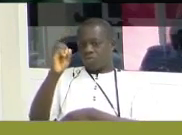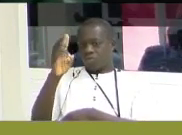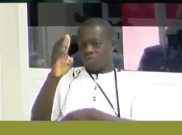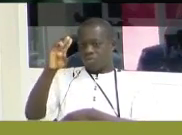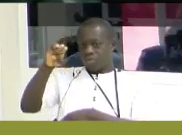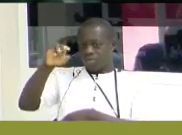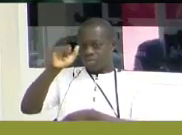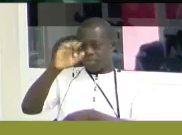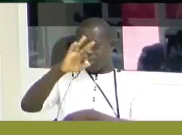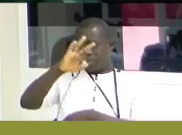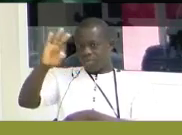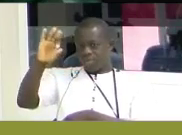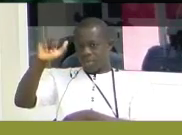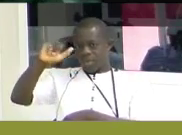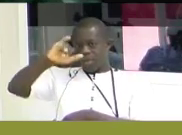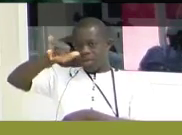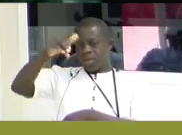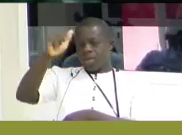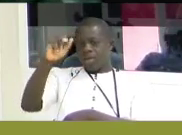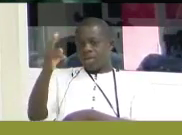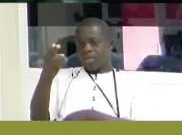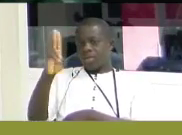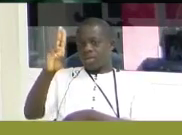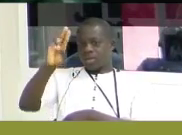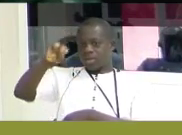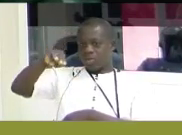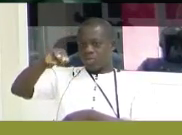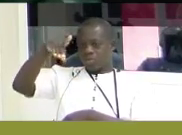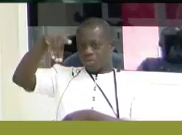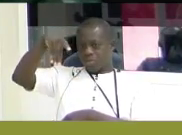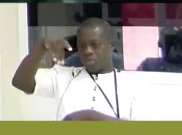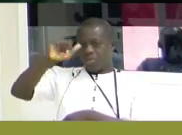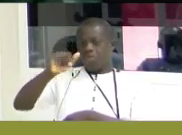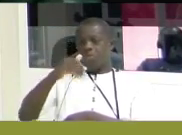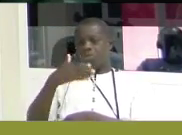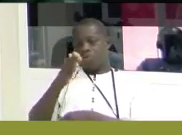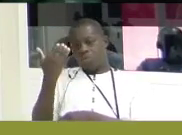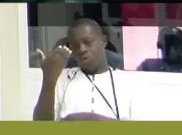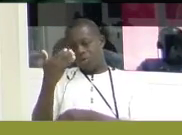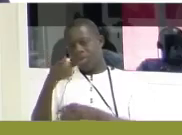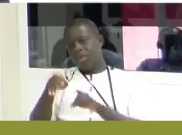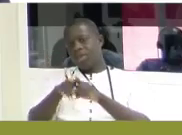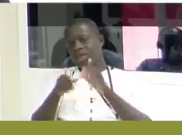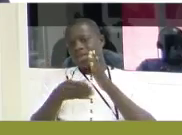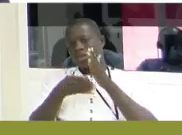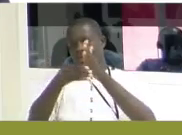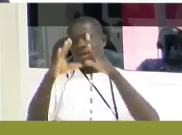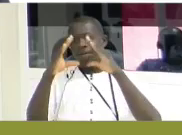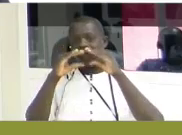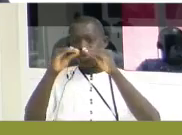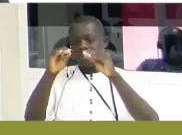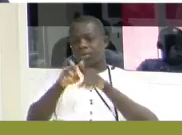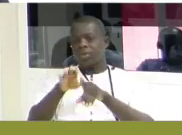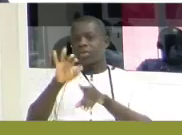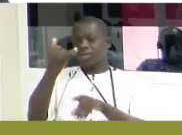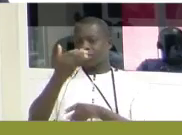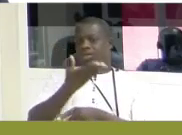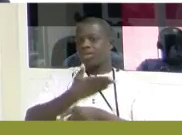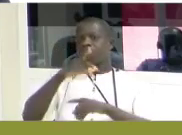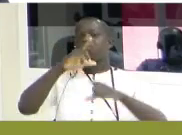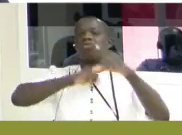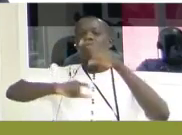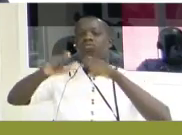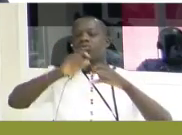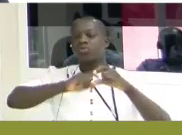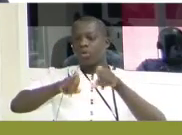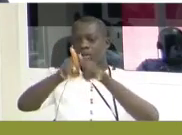Did you have any relationship with Fatoumata Jahumpa Sise at the time? Yes, professional relationship, because she was one